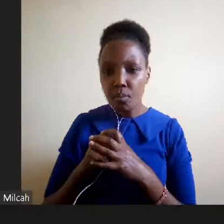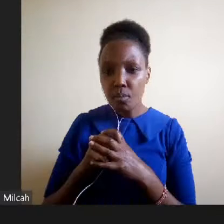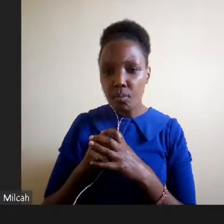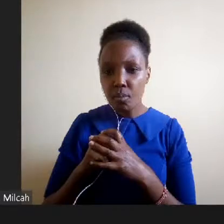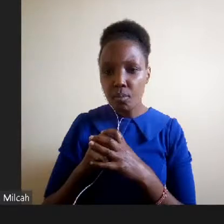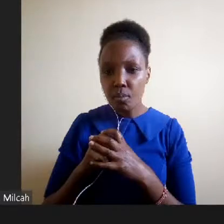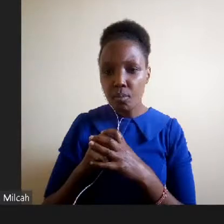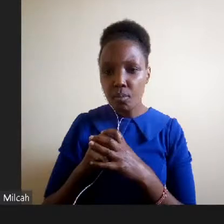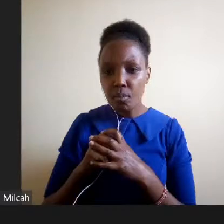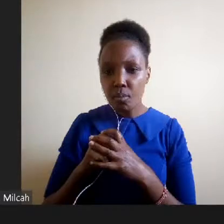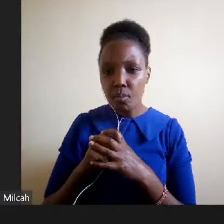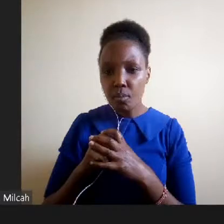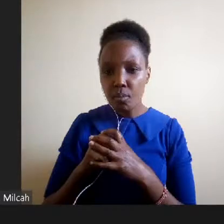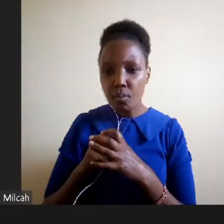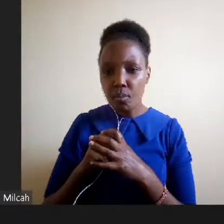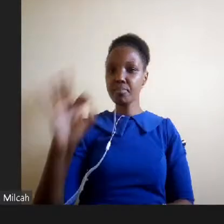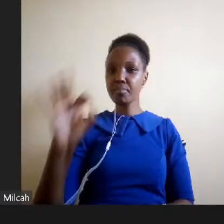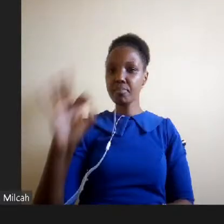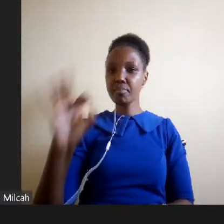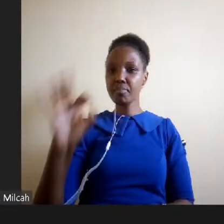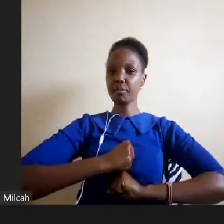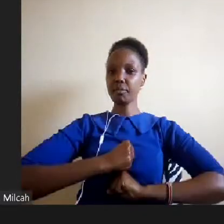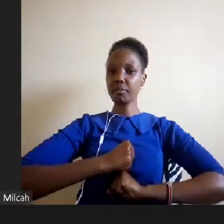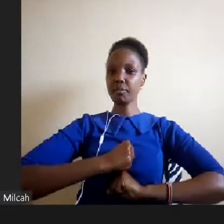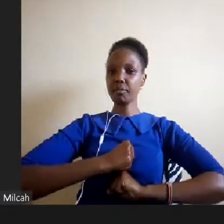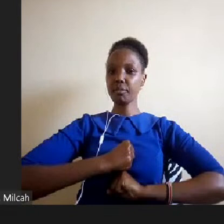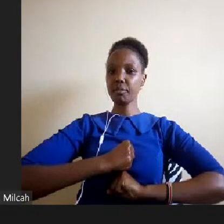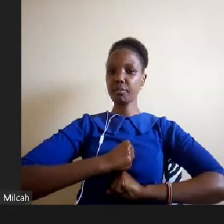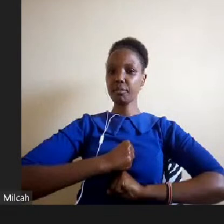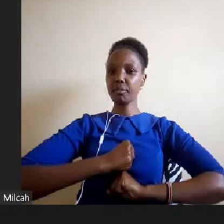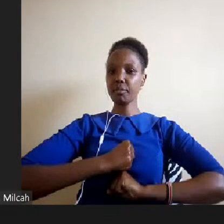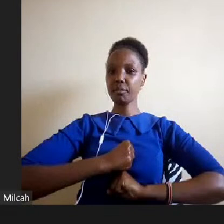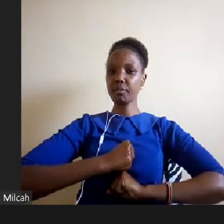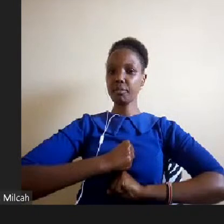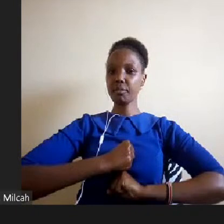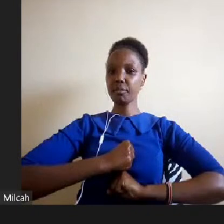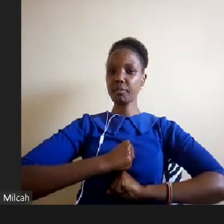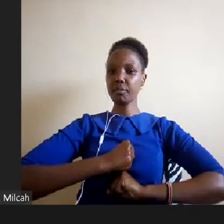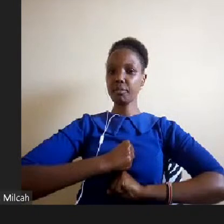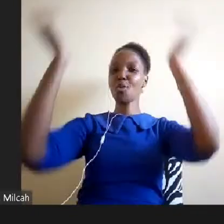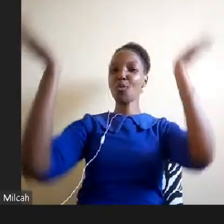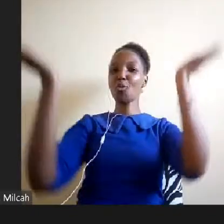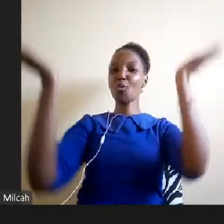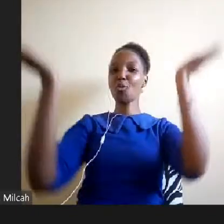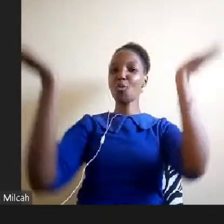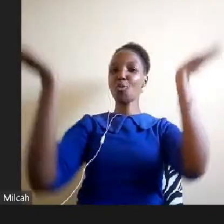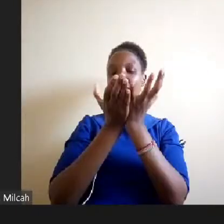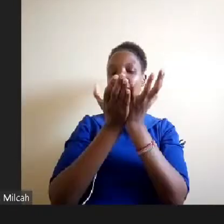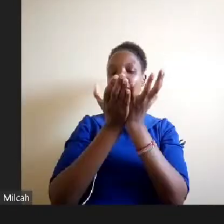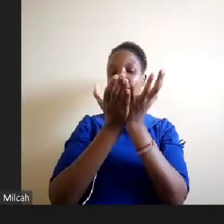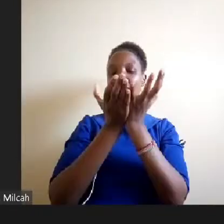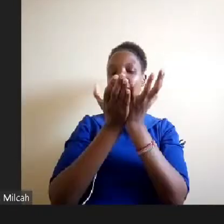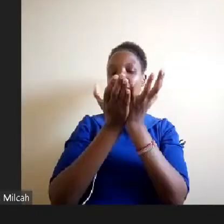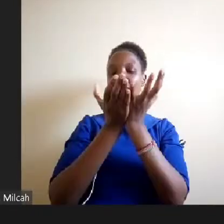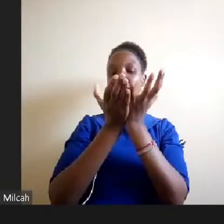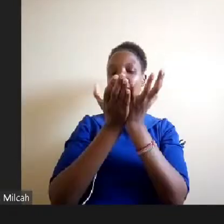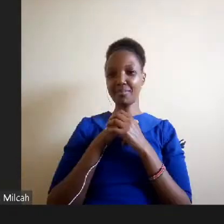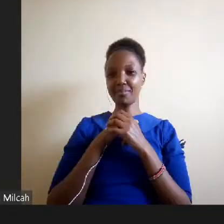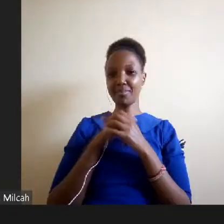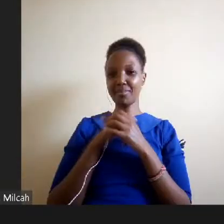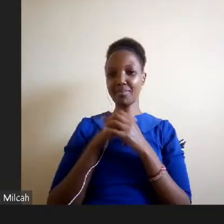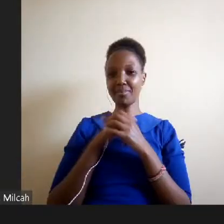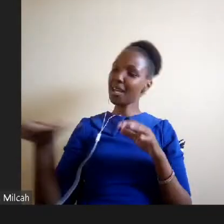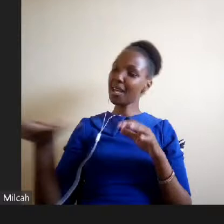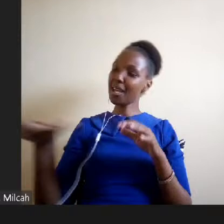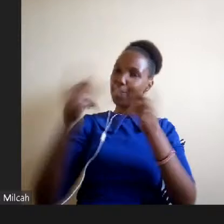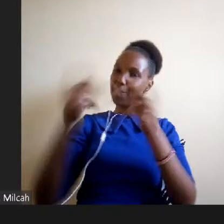them all the steps on how to be safe, the next best thing is to help them harness what is over the internet. And these are places where you